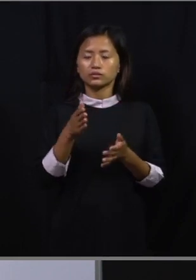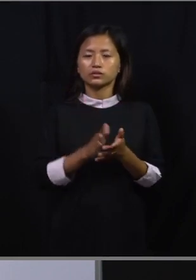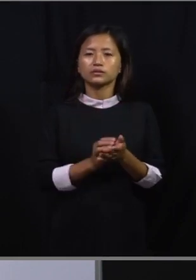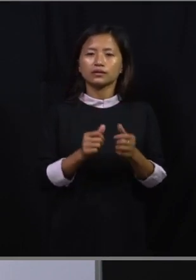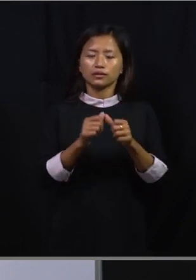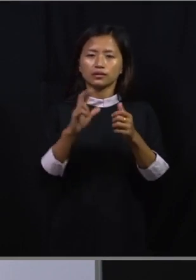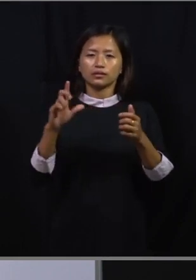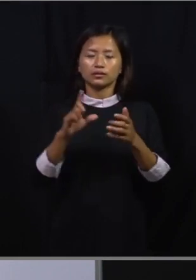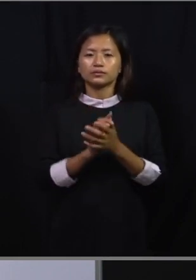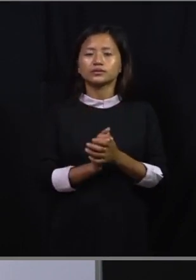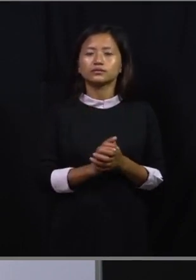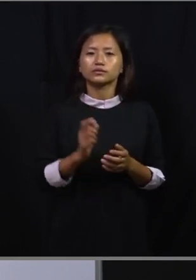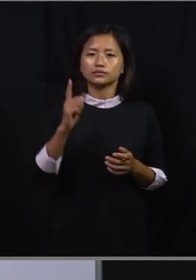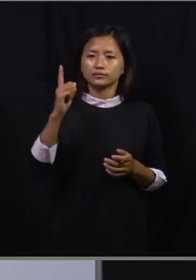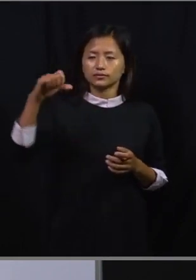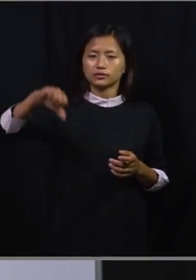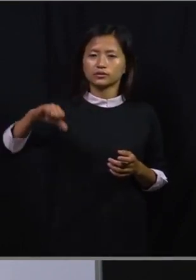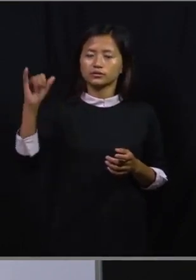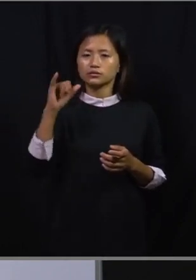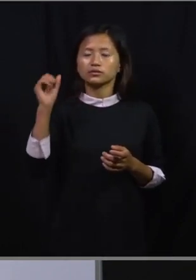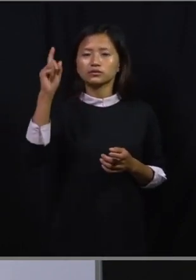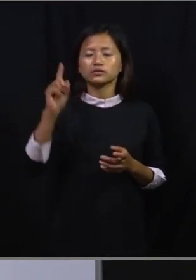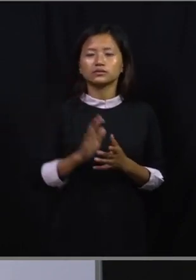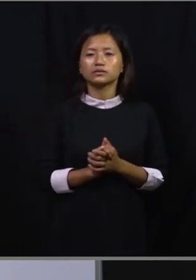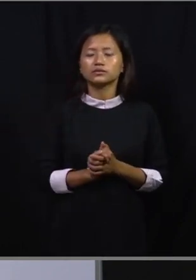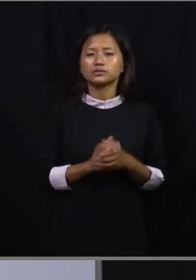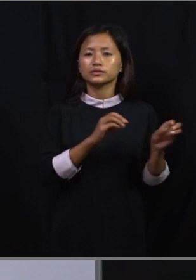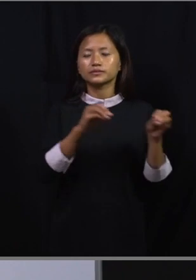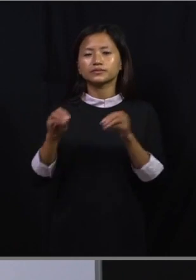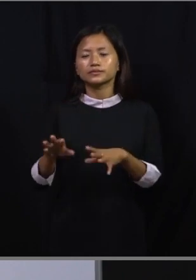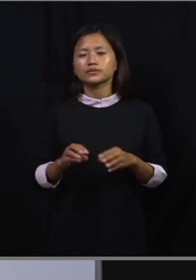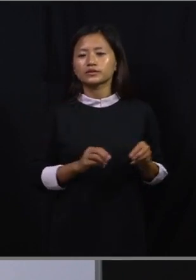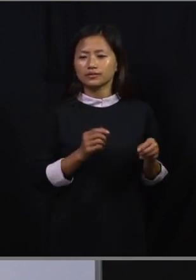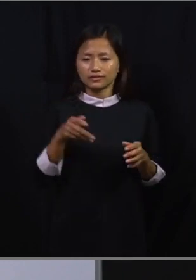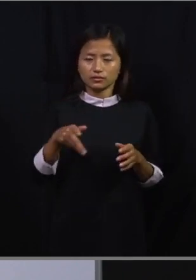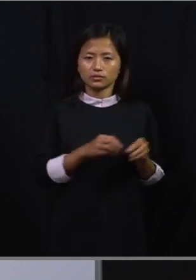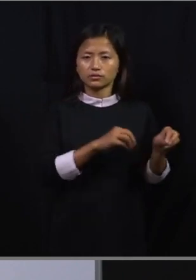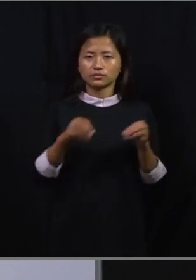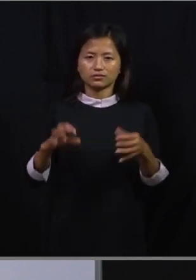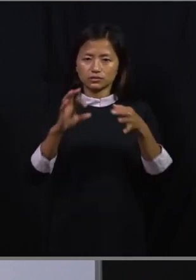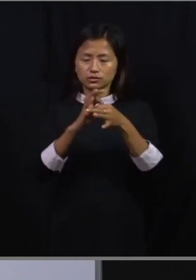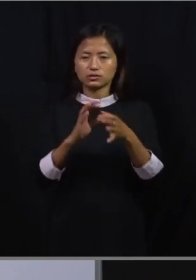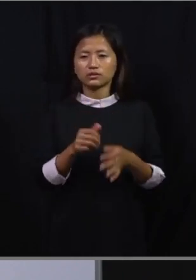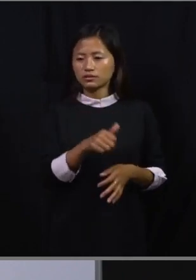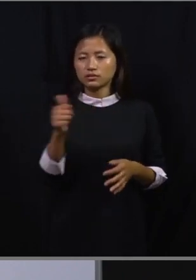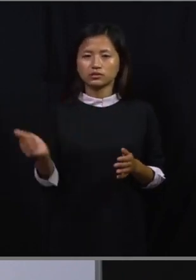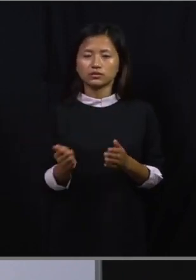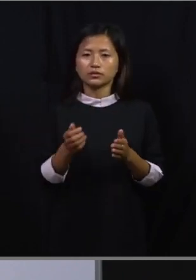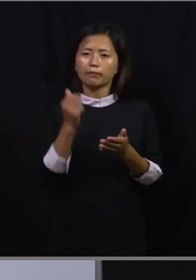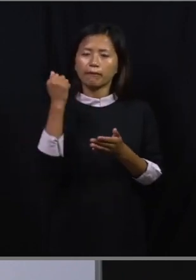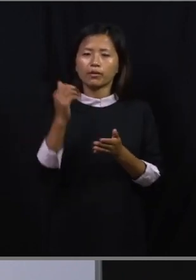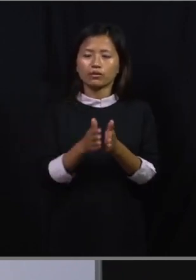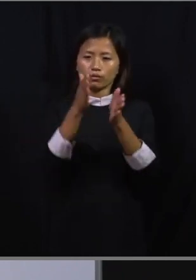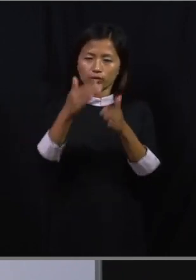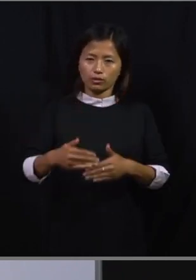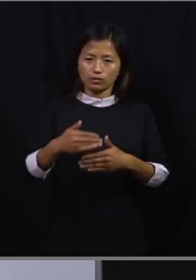in 1961. So this non-alignment movement is a movement not to join any other power bloc, that is